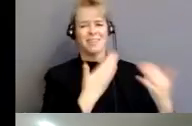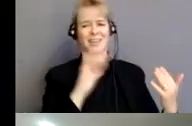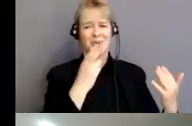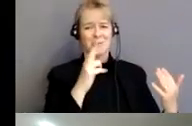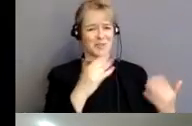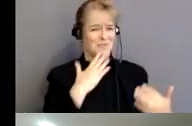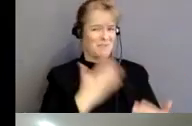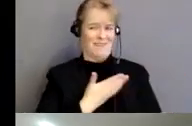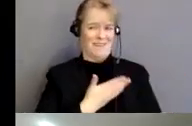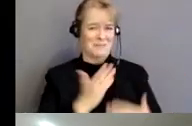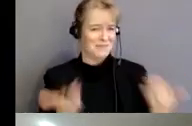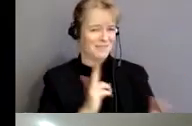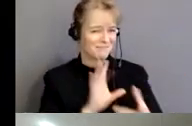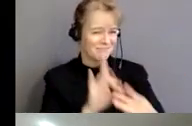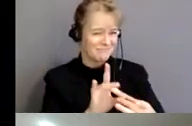here today.